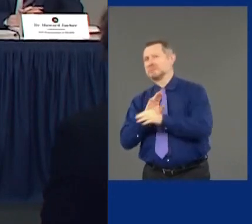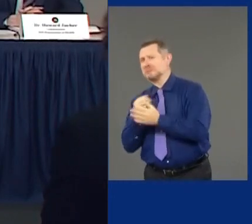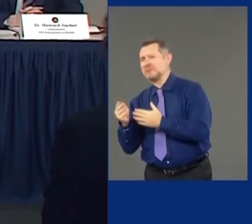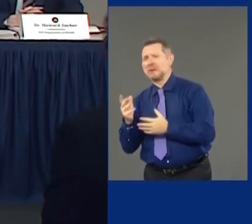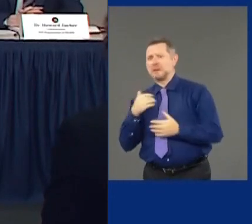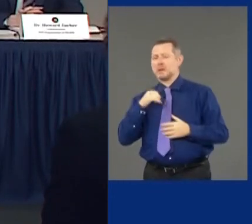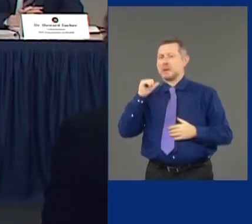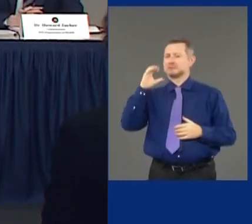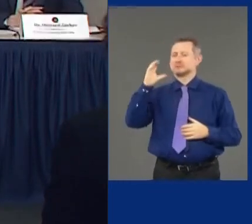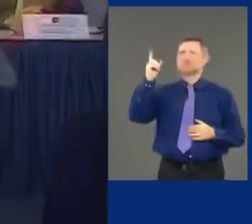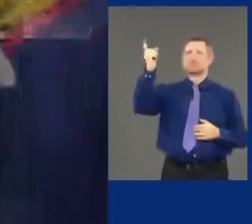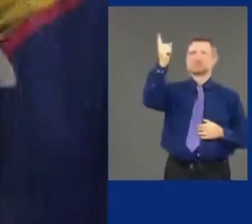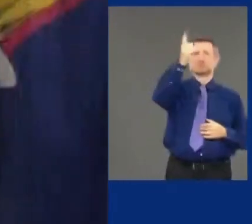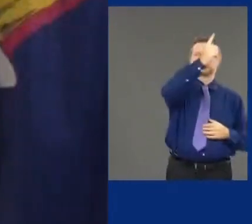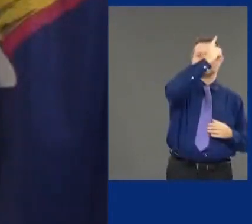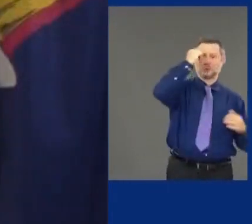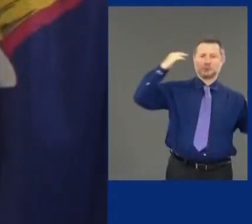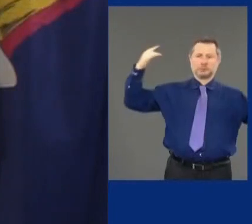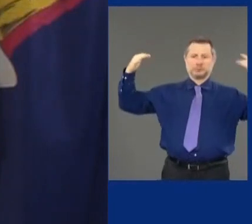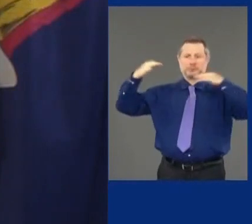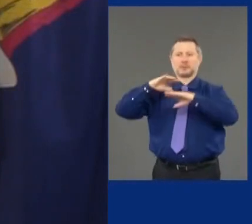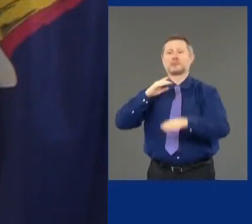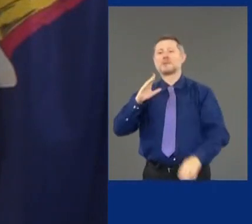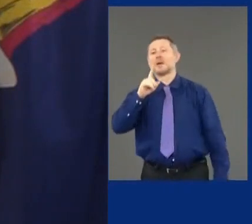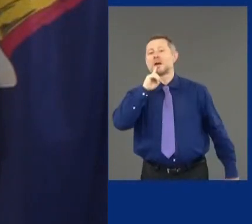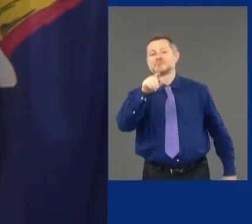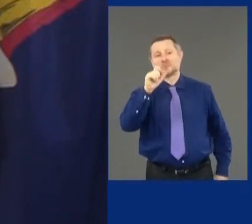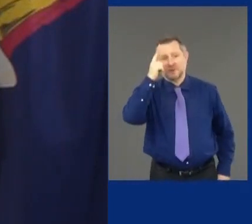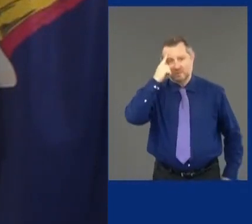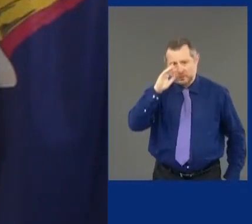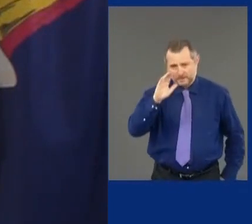conditioning. Air conditioning,